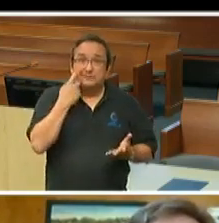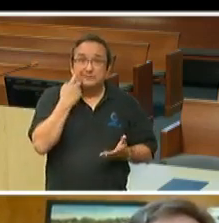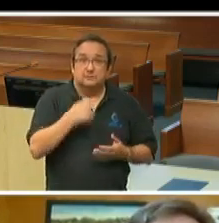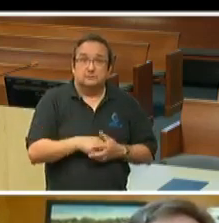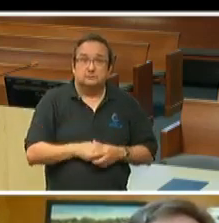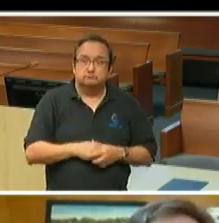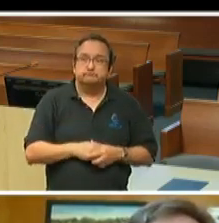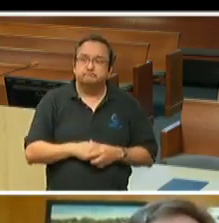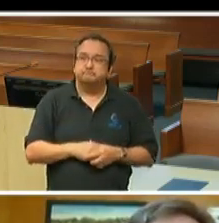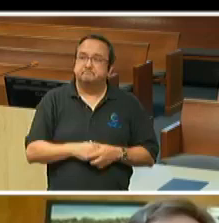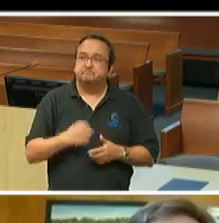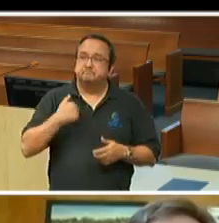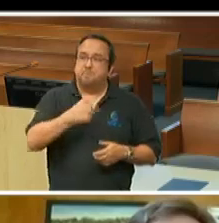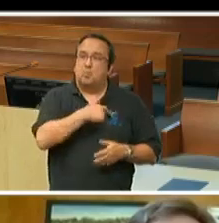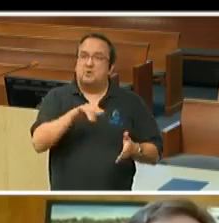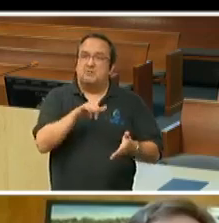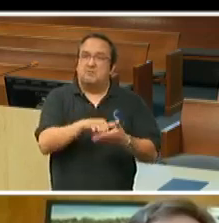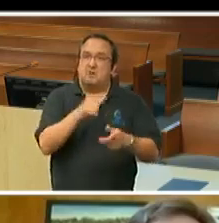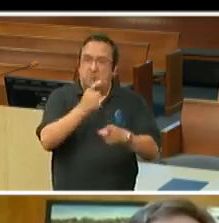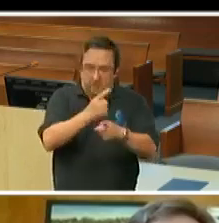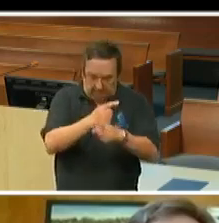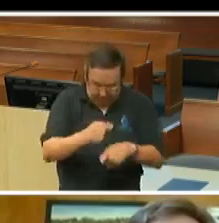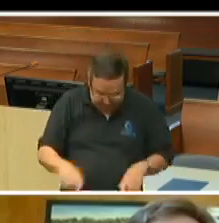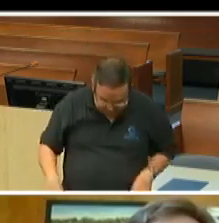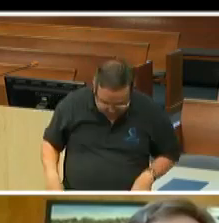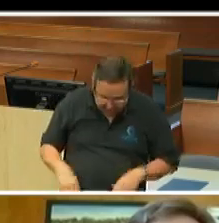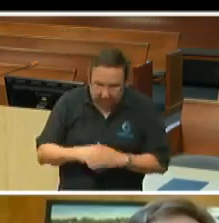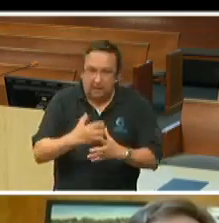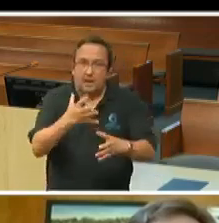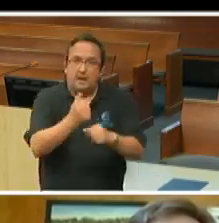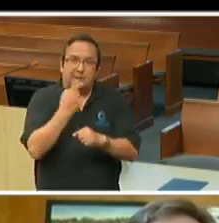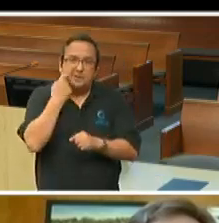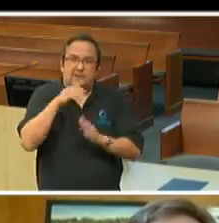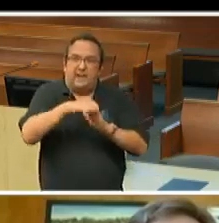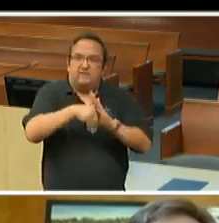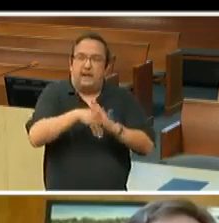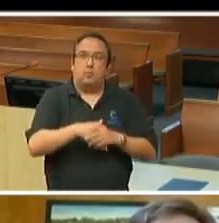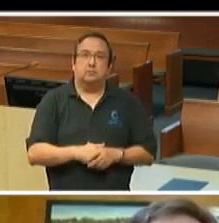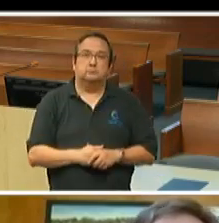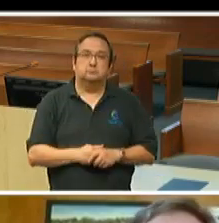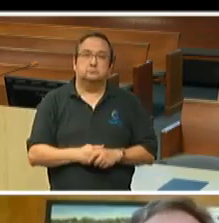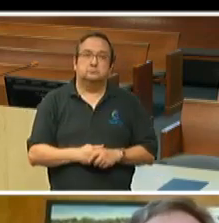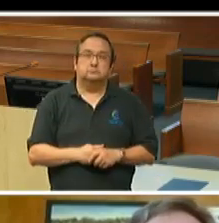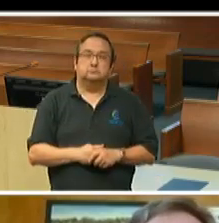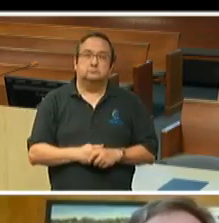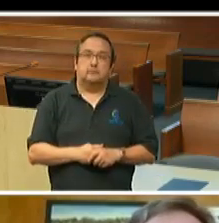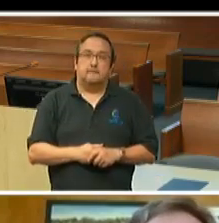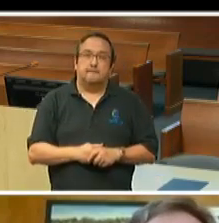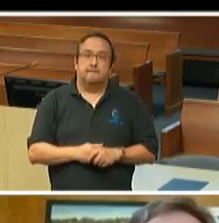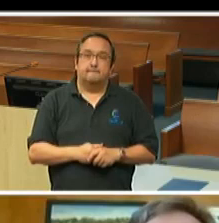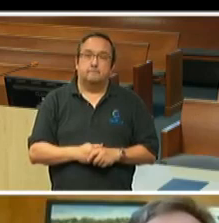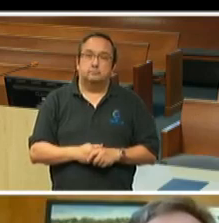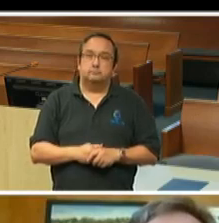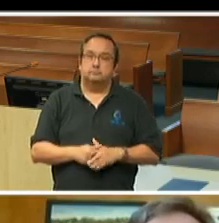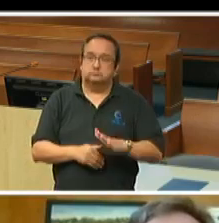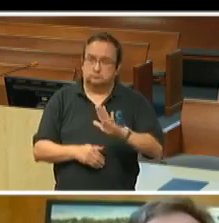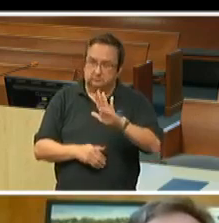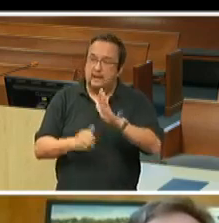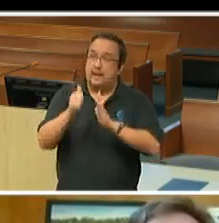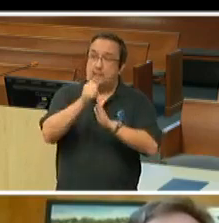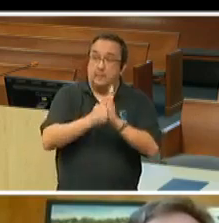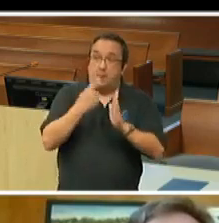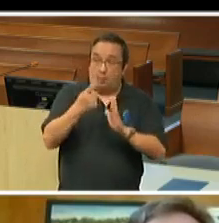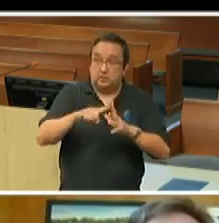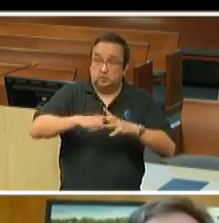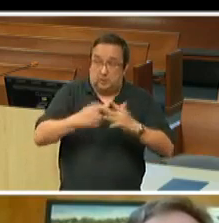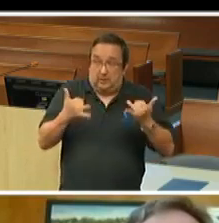Okay, so we will send that to you right now. Yeah, I got it in the last half hour also. Okay. So, just for clarity, Amendment 1 is in effect